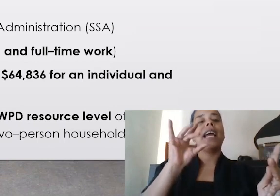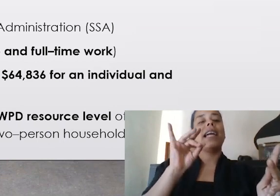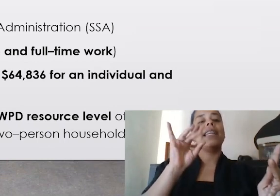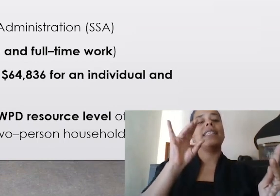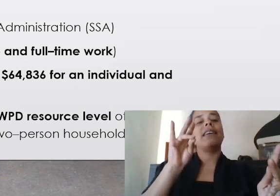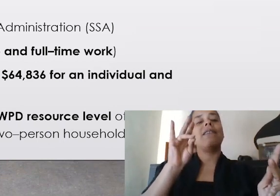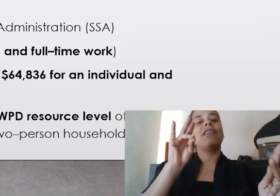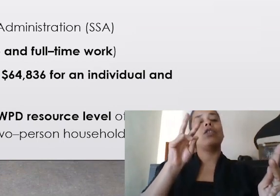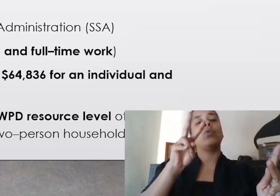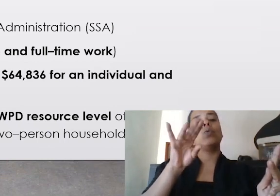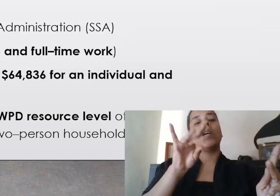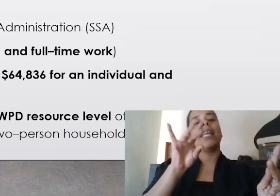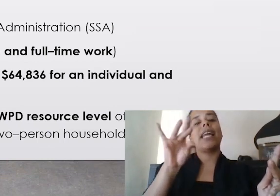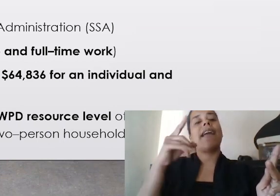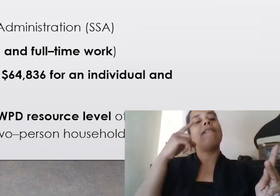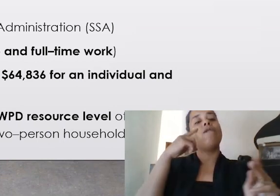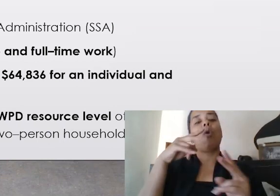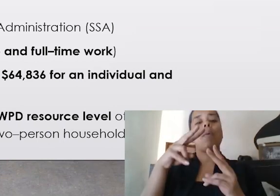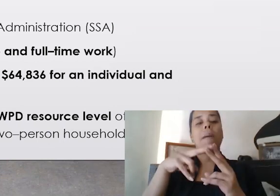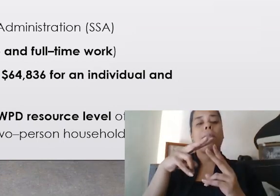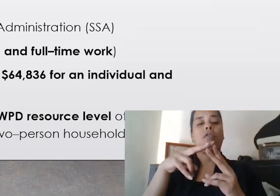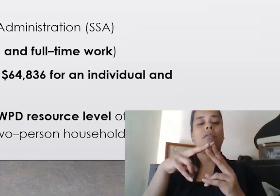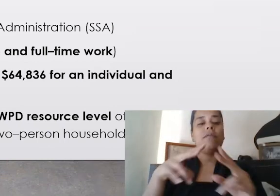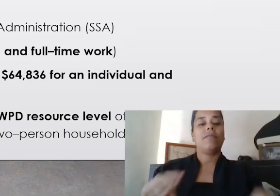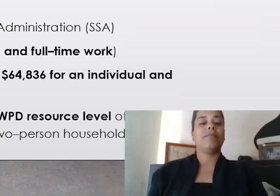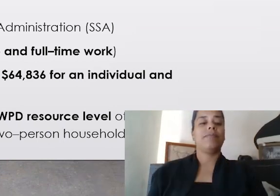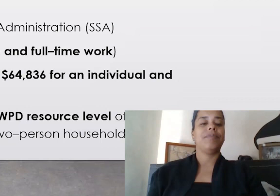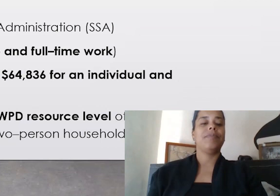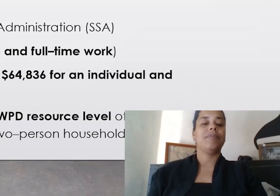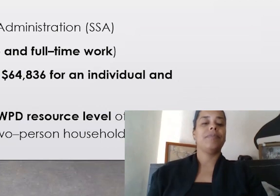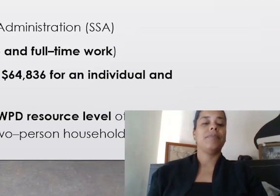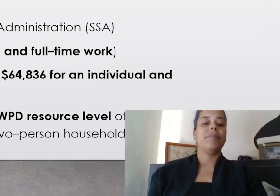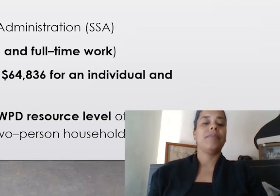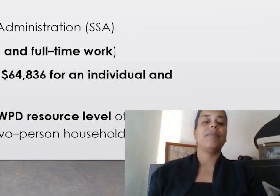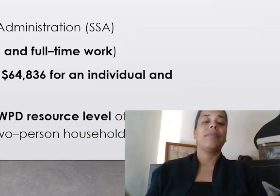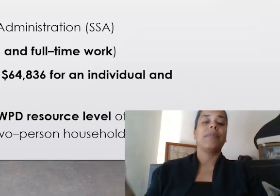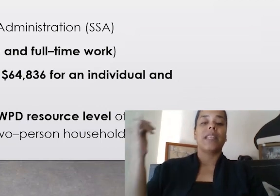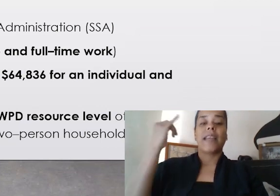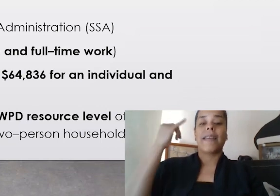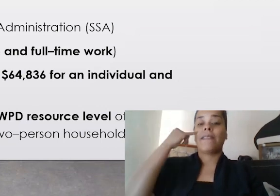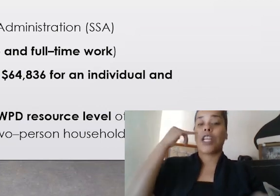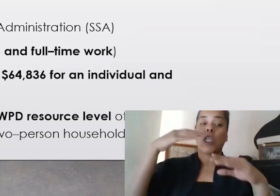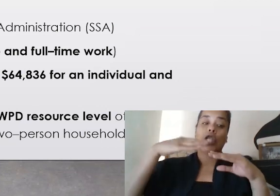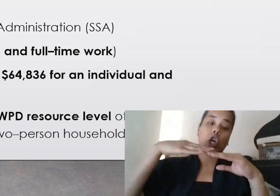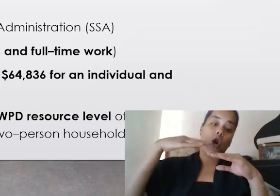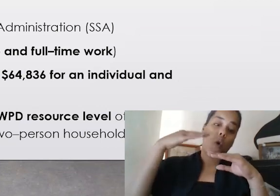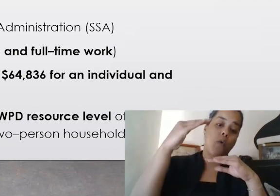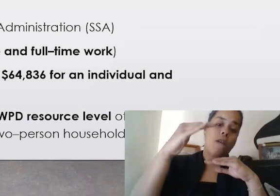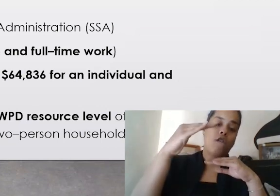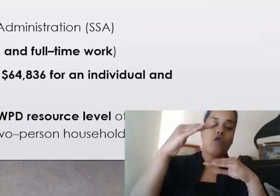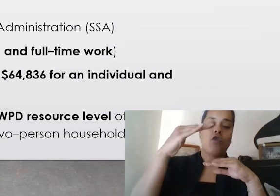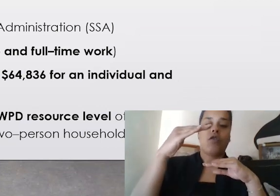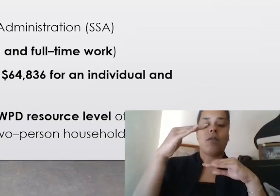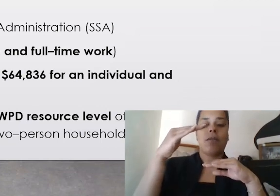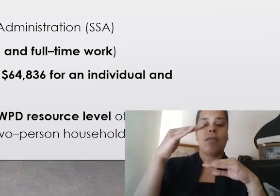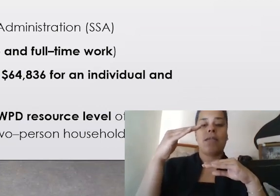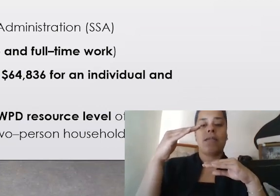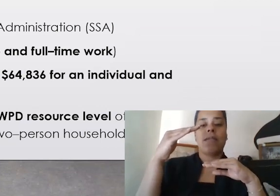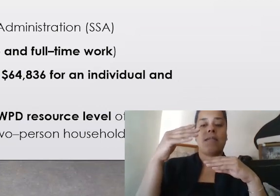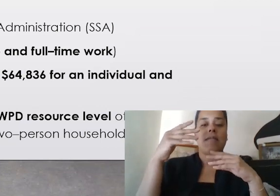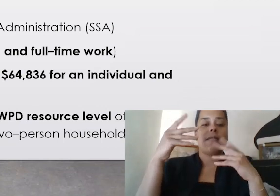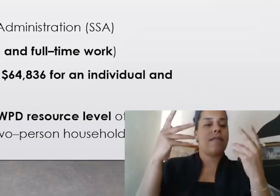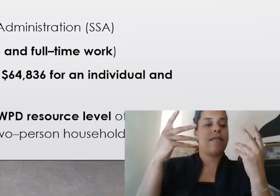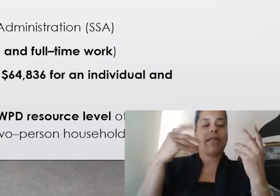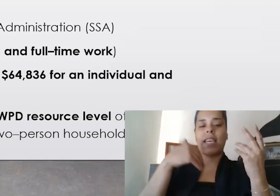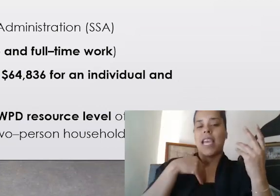$87,288 for a couple. If it goes over that limit, there is a buy-in